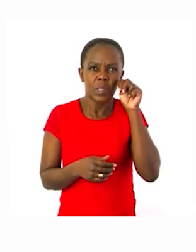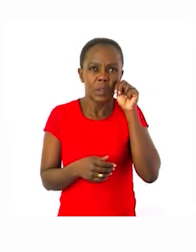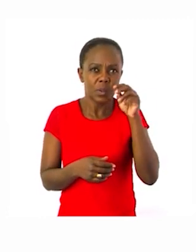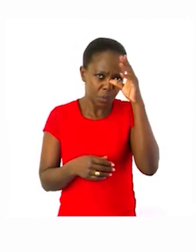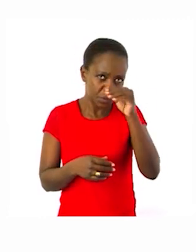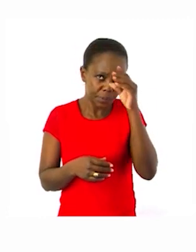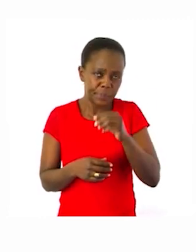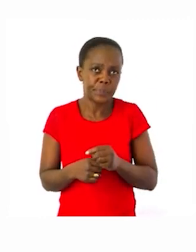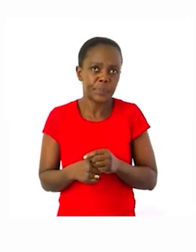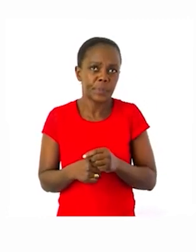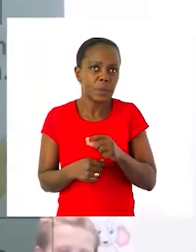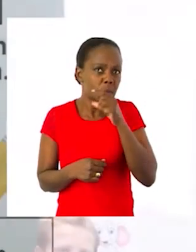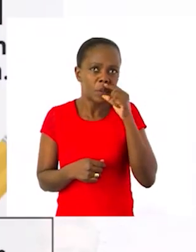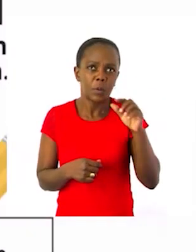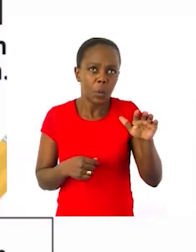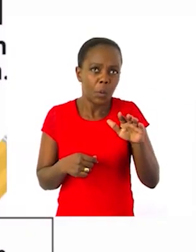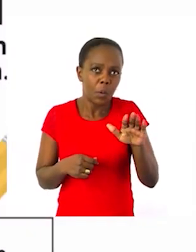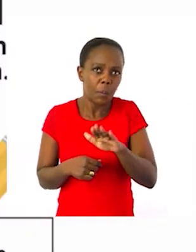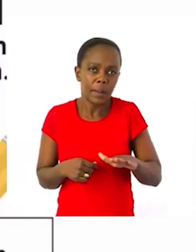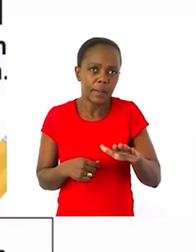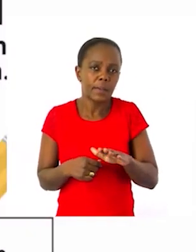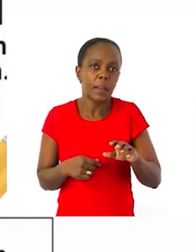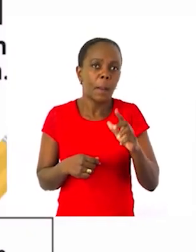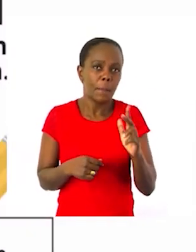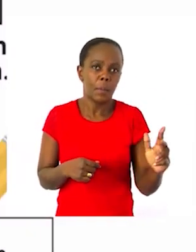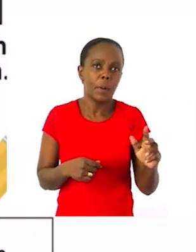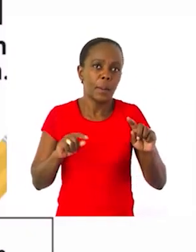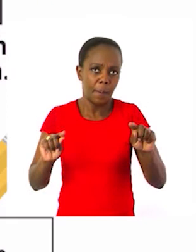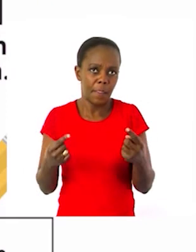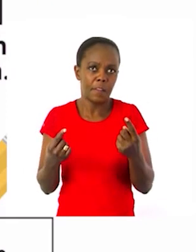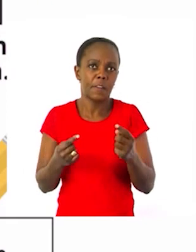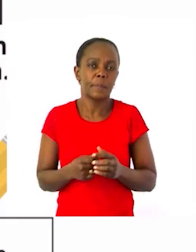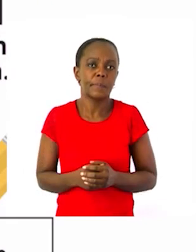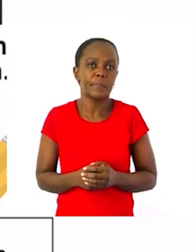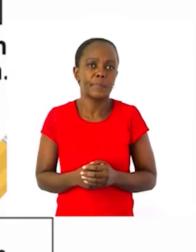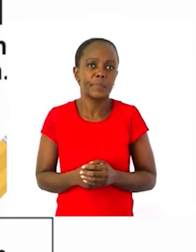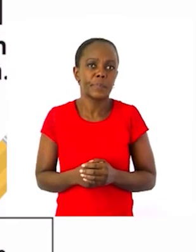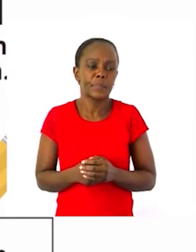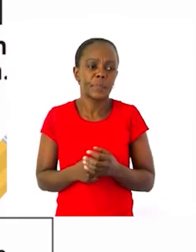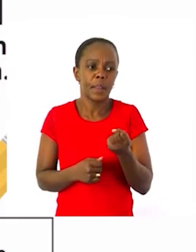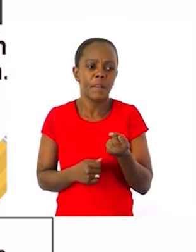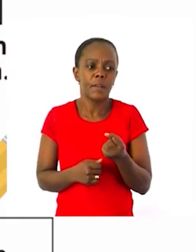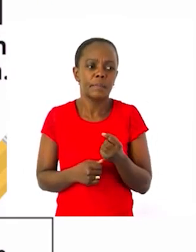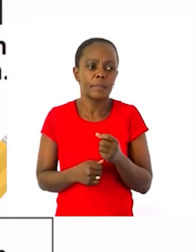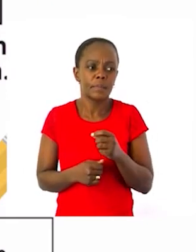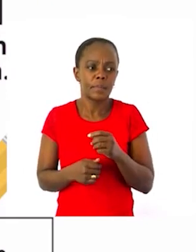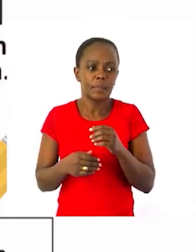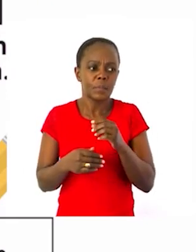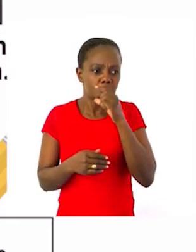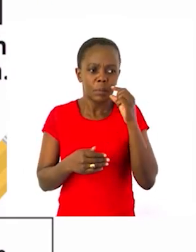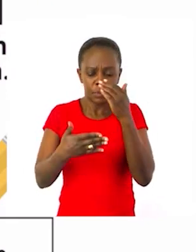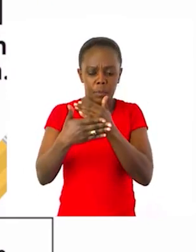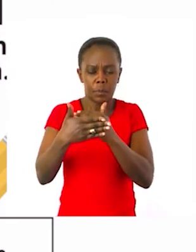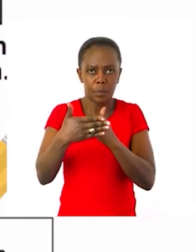of places, people, and things. I have a list of names that